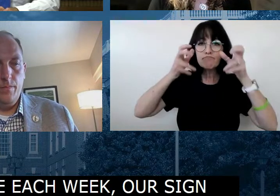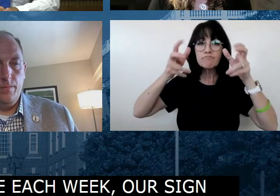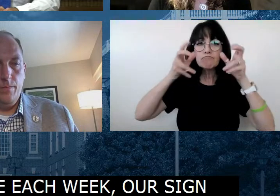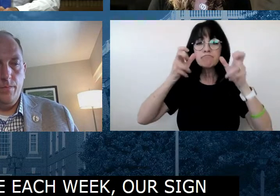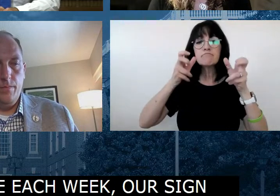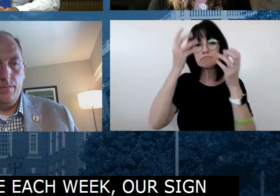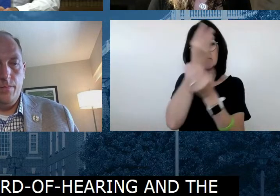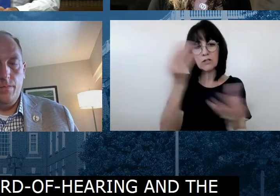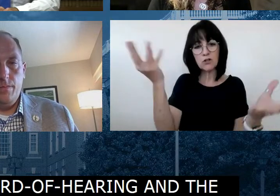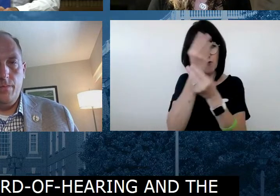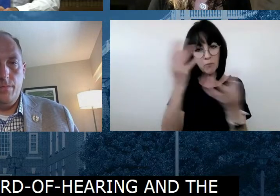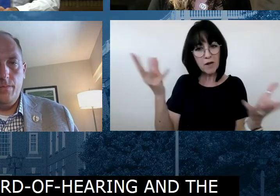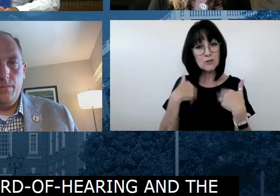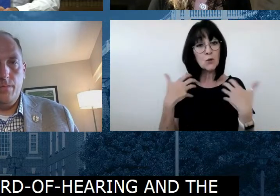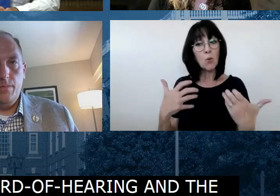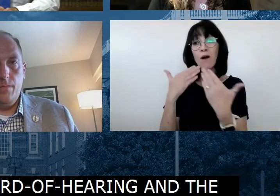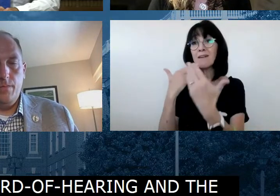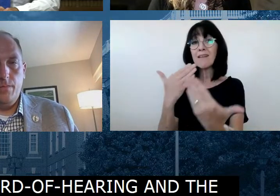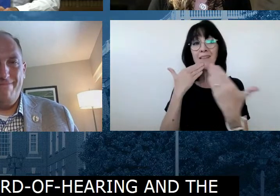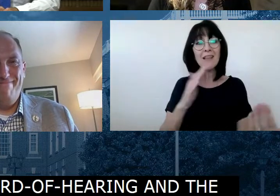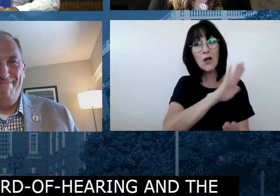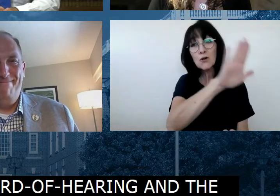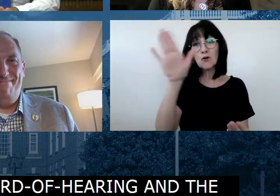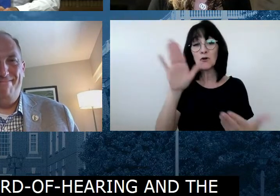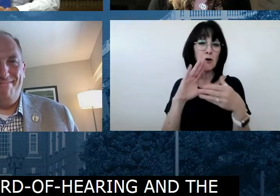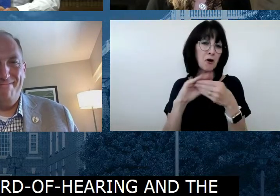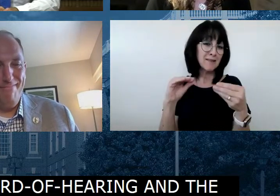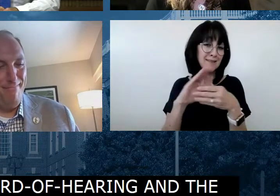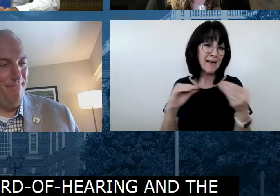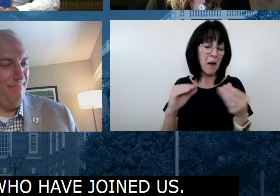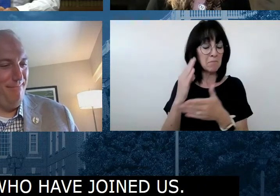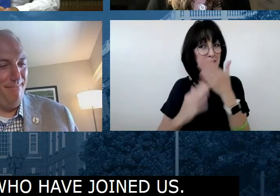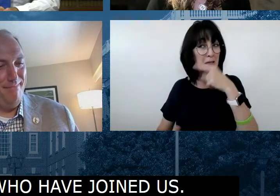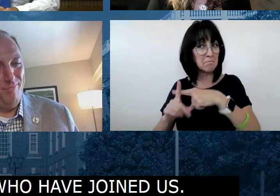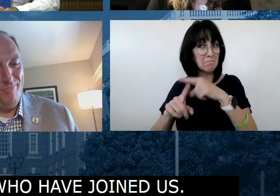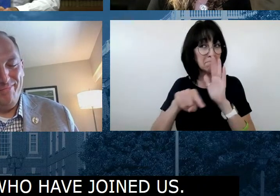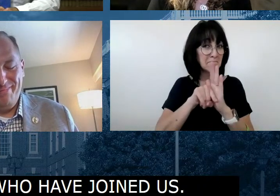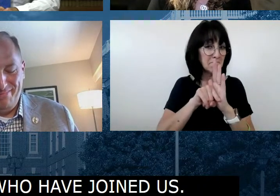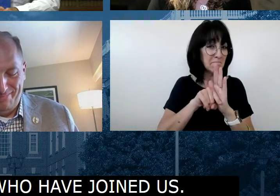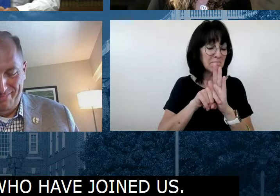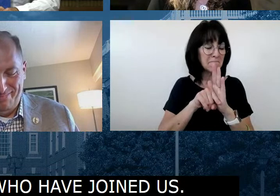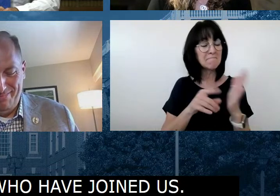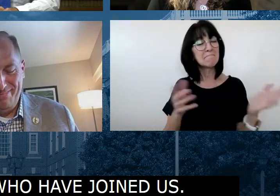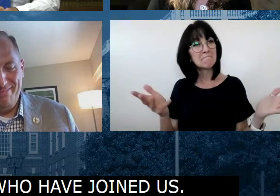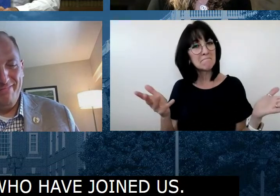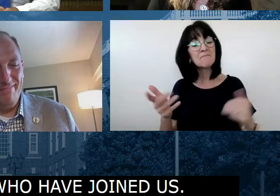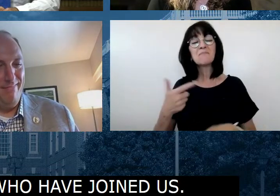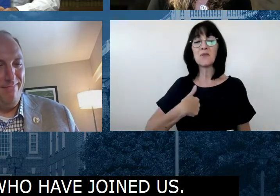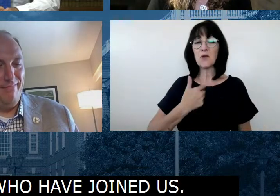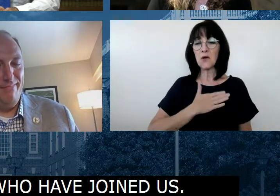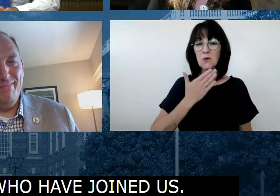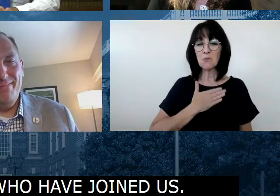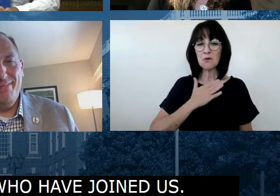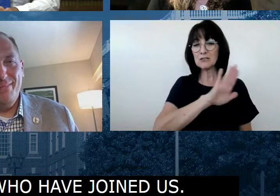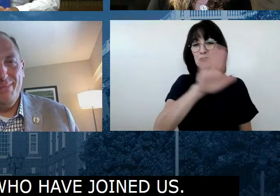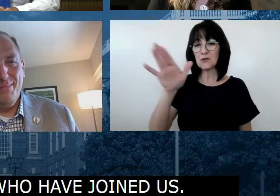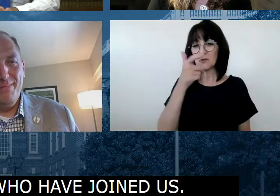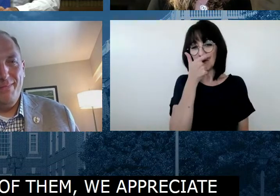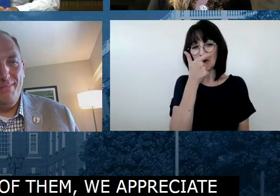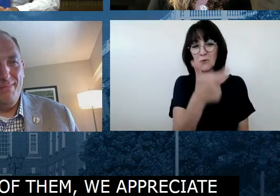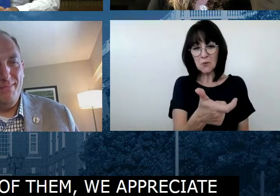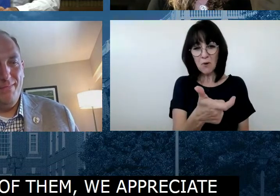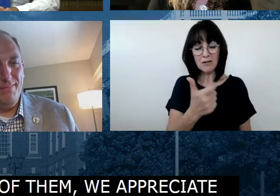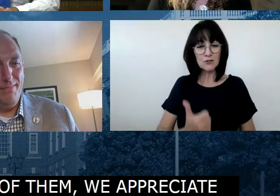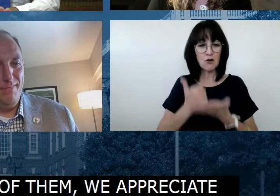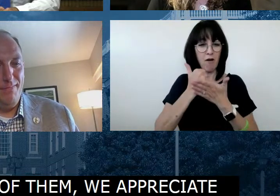Thank you for your comments, most of them. We appreciate you tuning in to help us lead Delaware